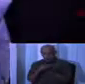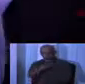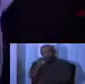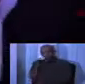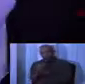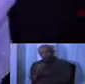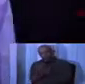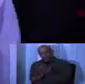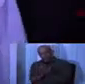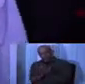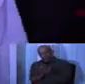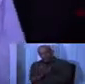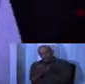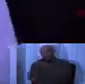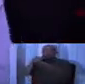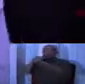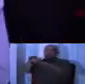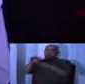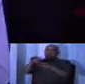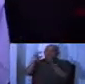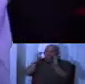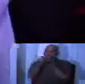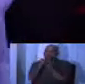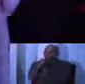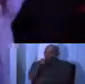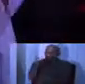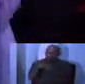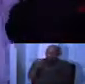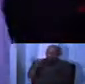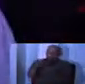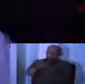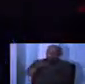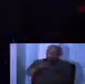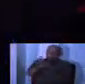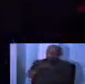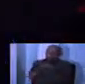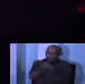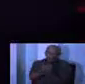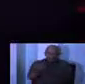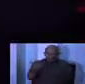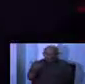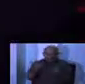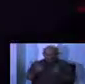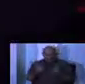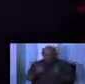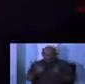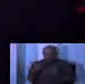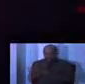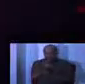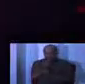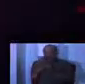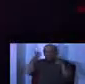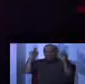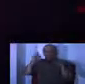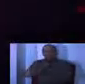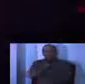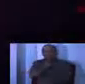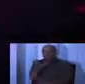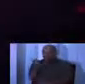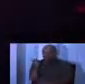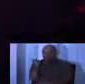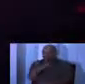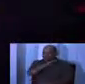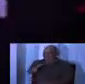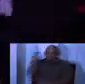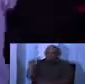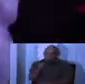to post it off to Santa or to whoever, or to perhaps write a list of things that we want to have or achieve for ourselves. that